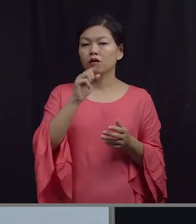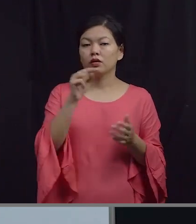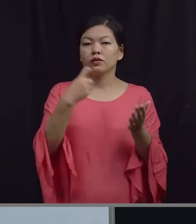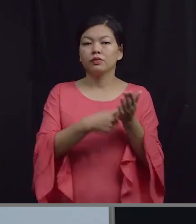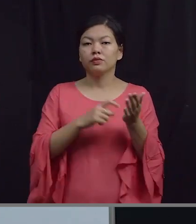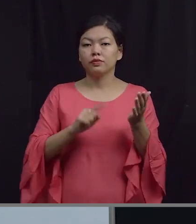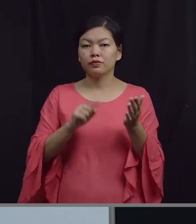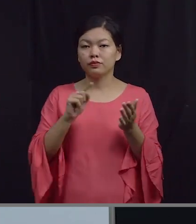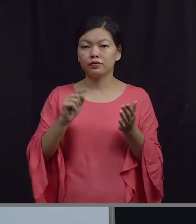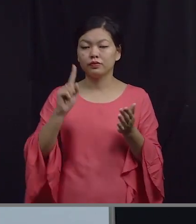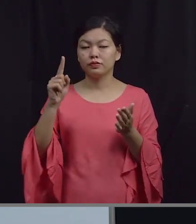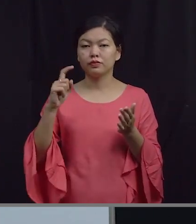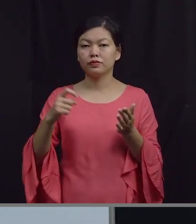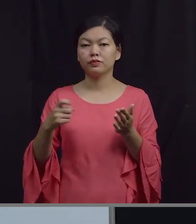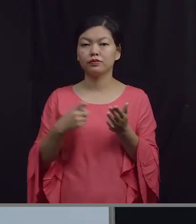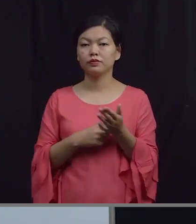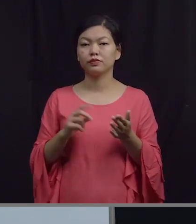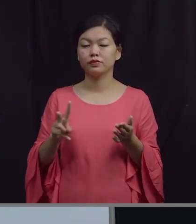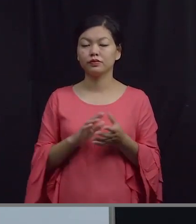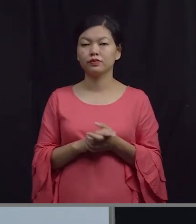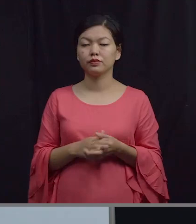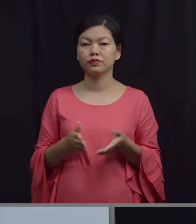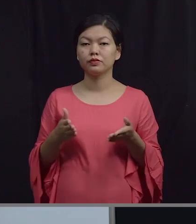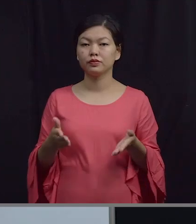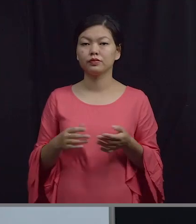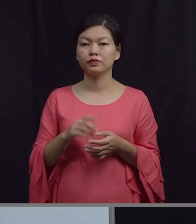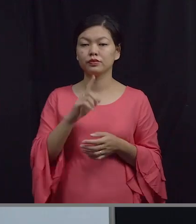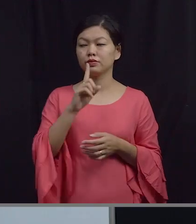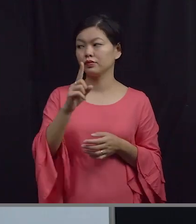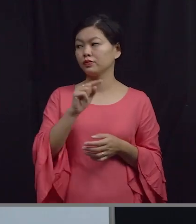and 1 by R2? This is 1 upon